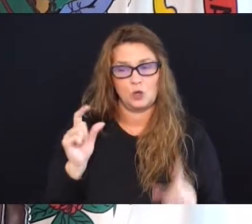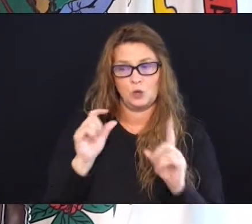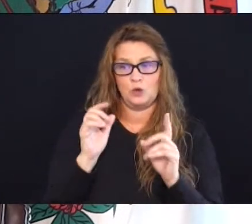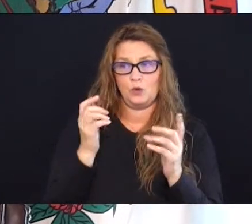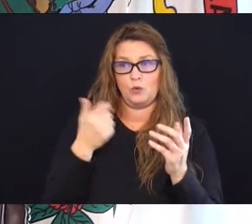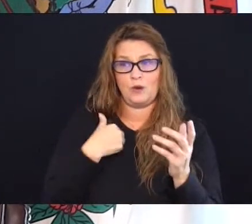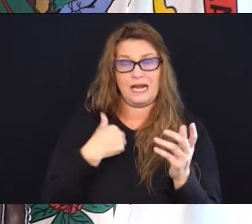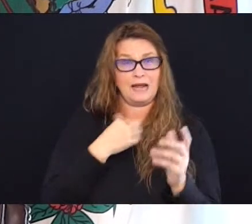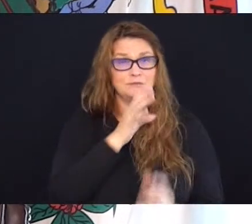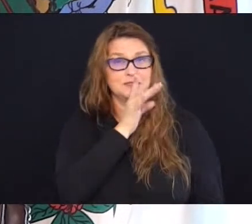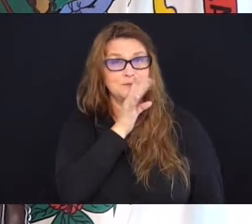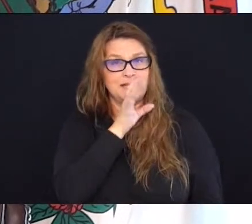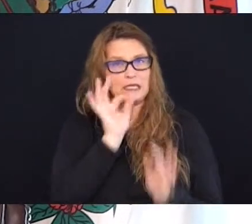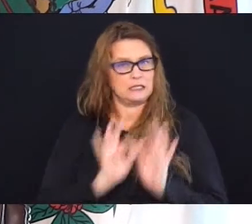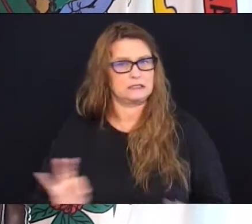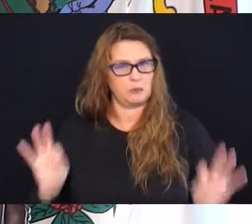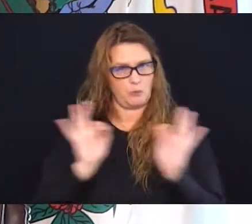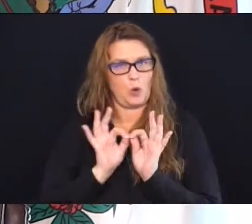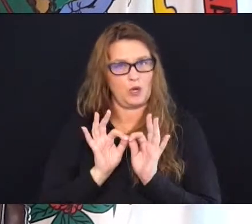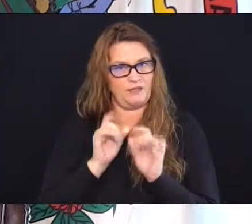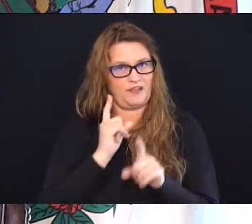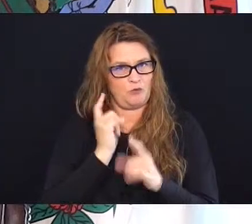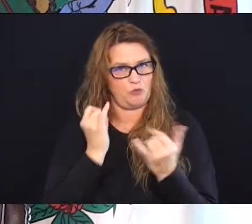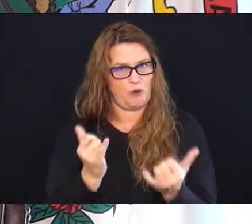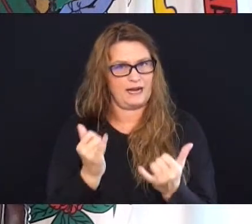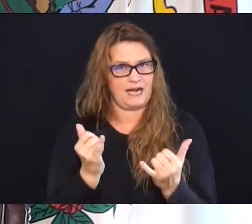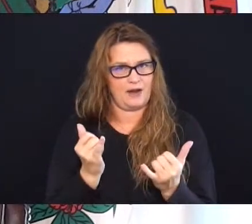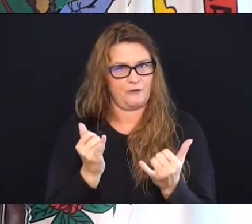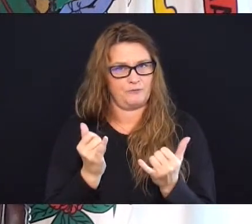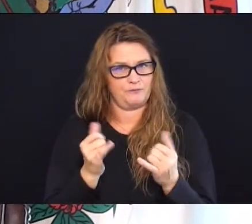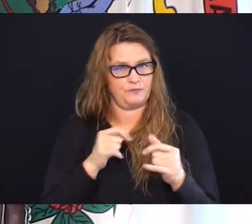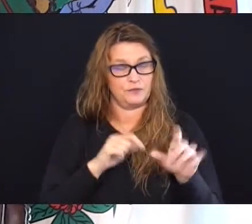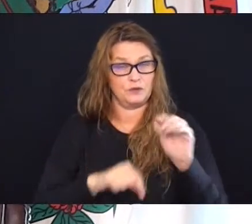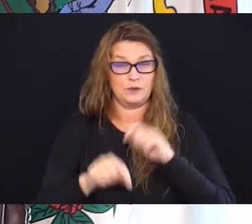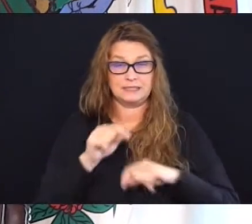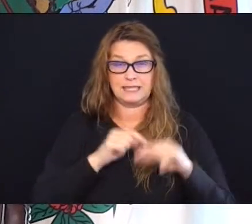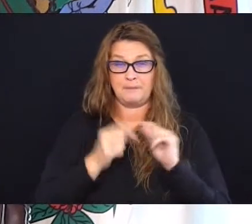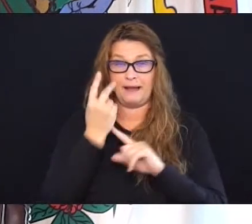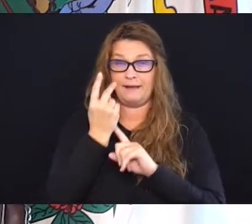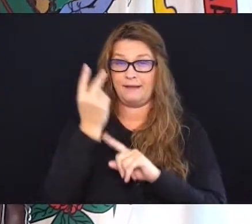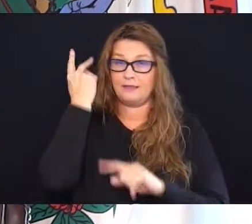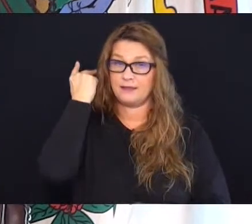important than right now. Now let's just step back and think about this.